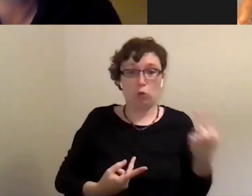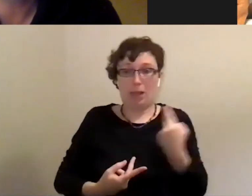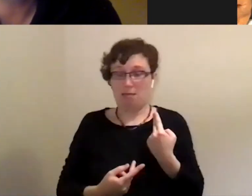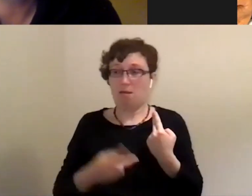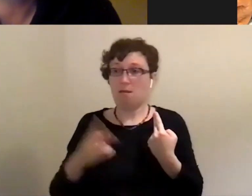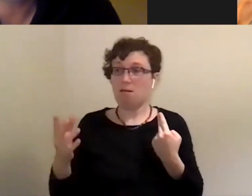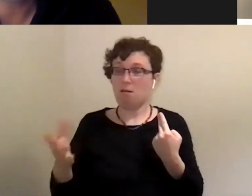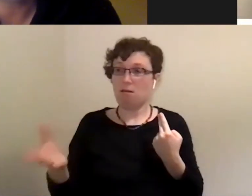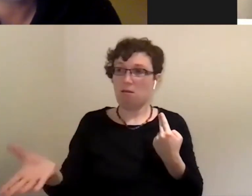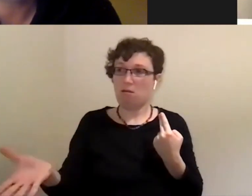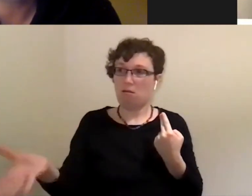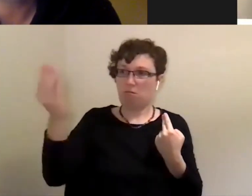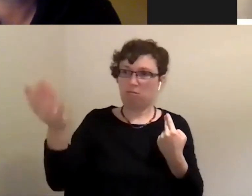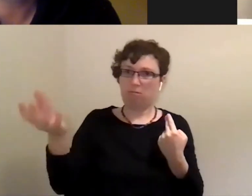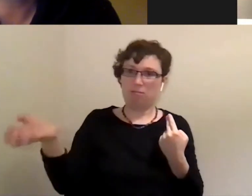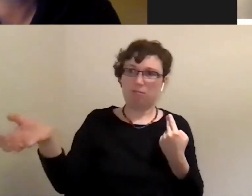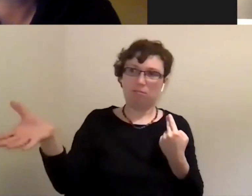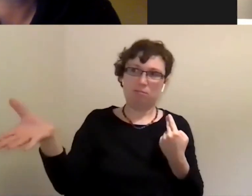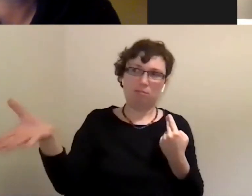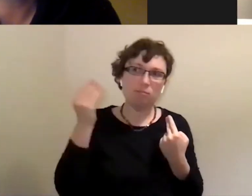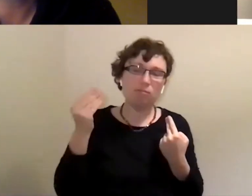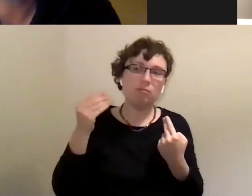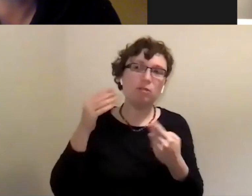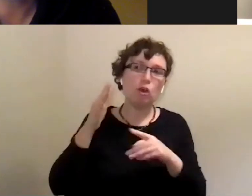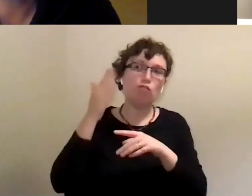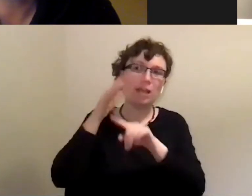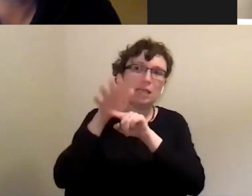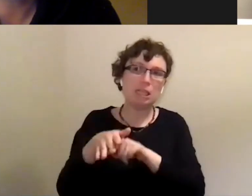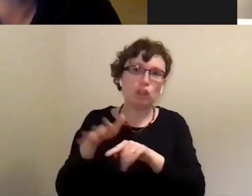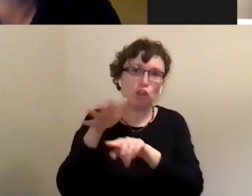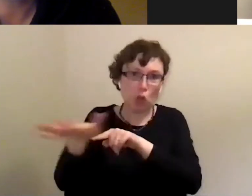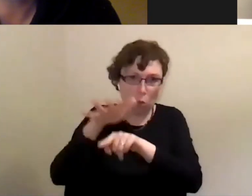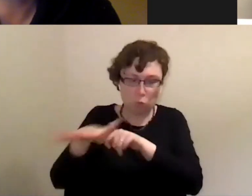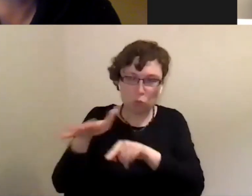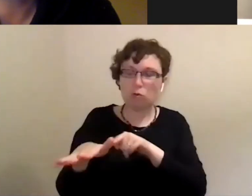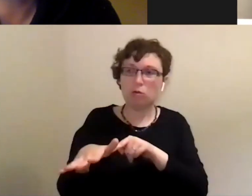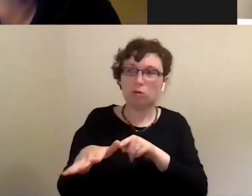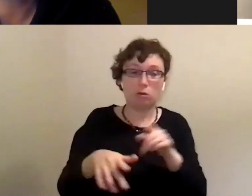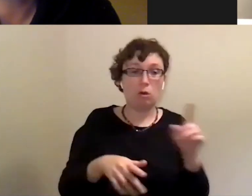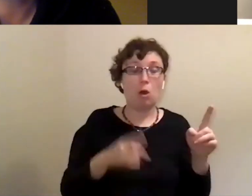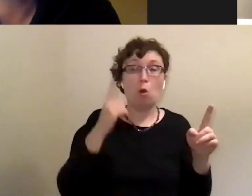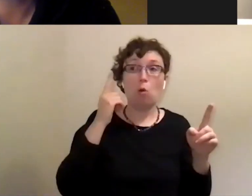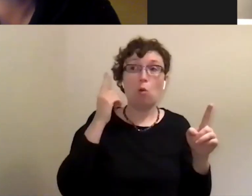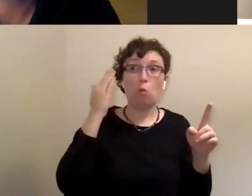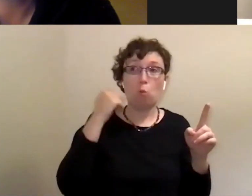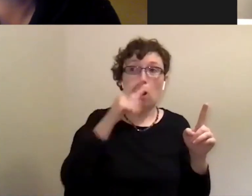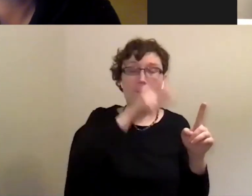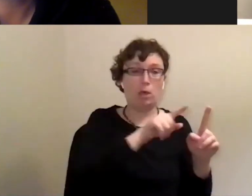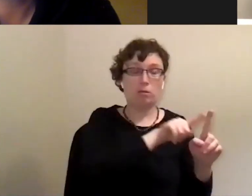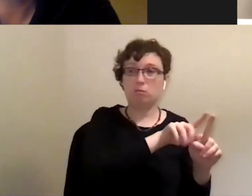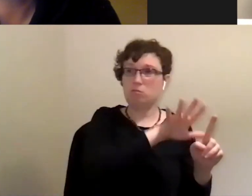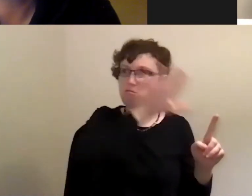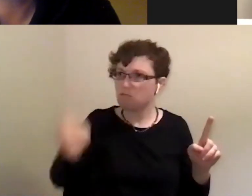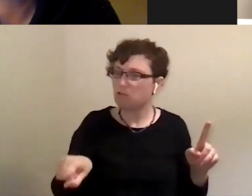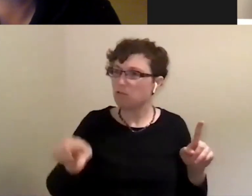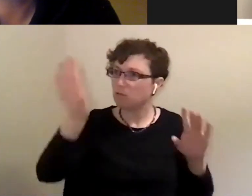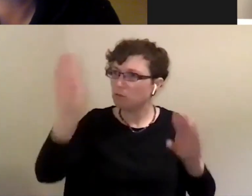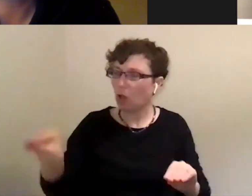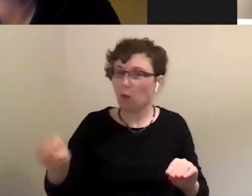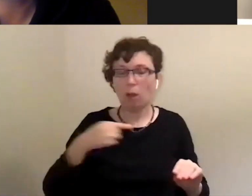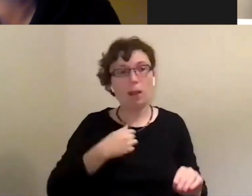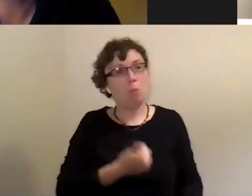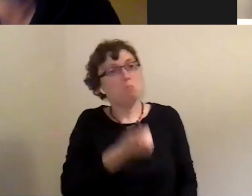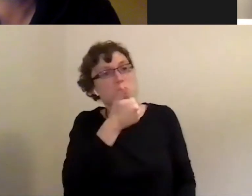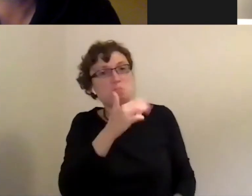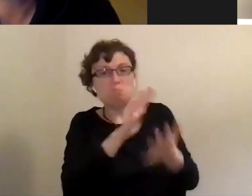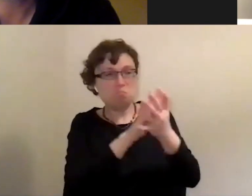in and saying something, because at the end of the day, even if I'm not the person that's affected, for